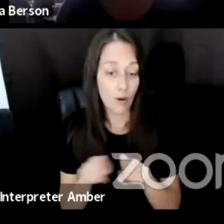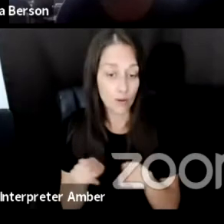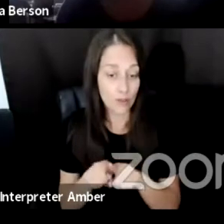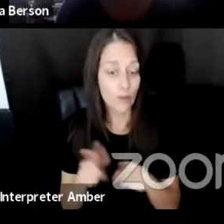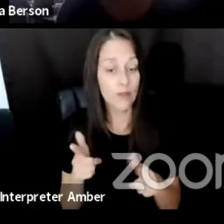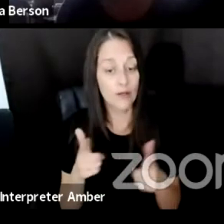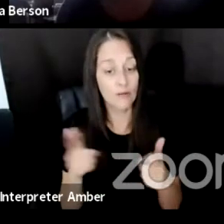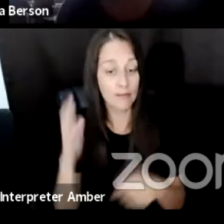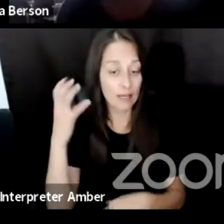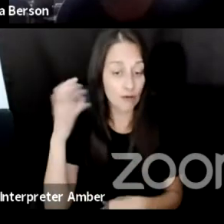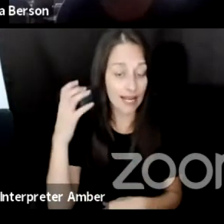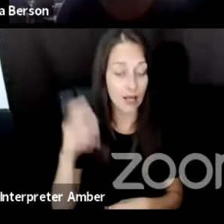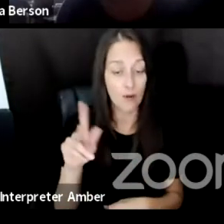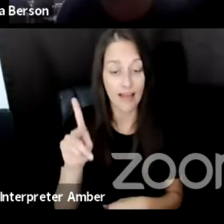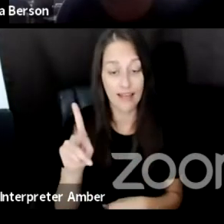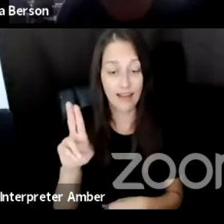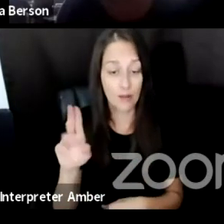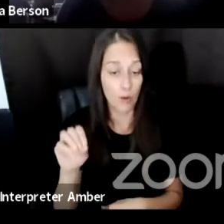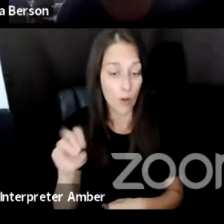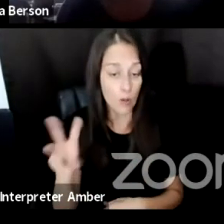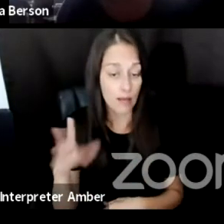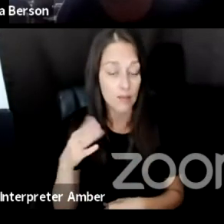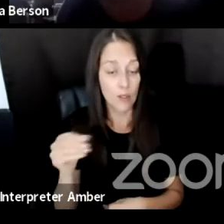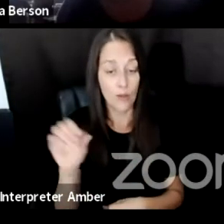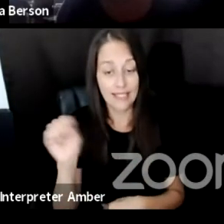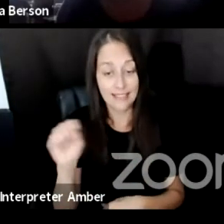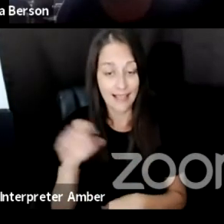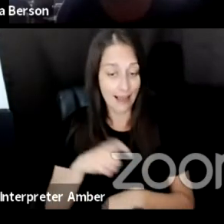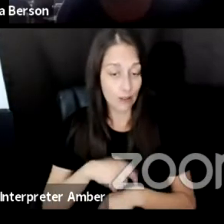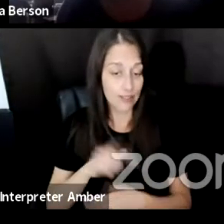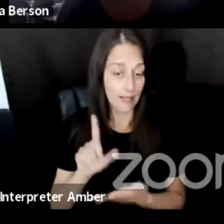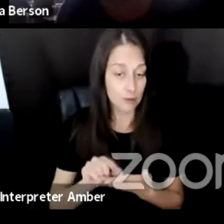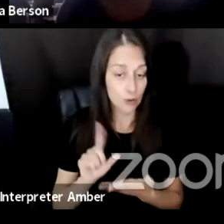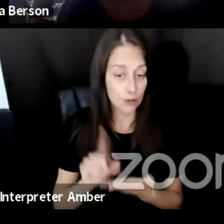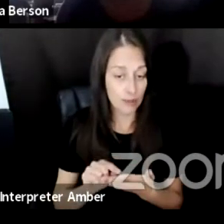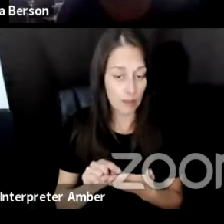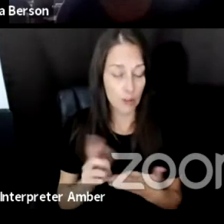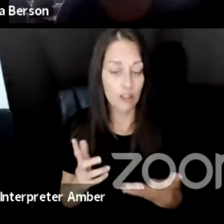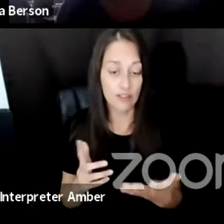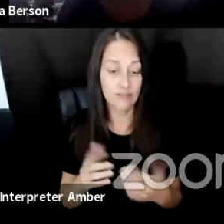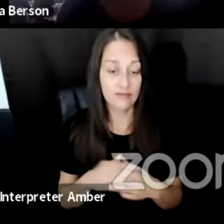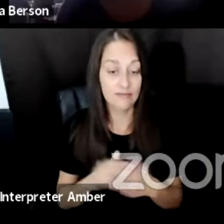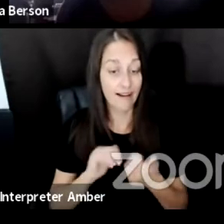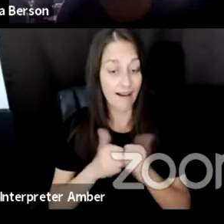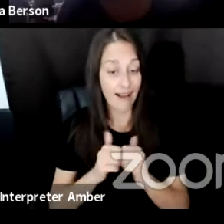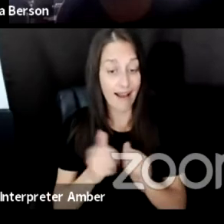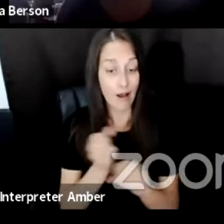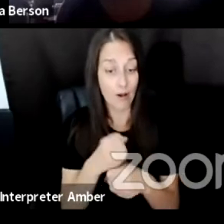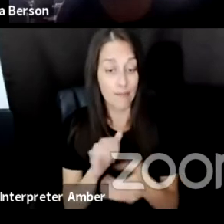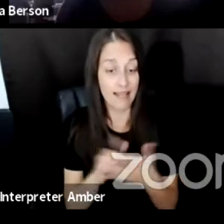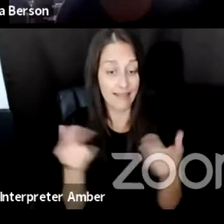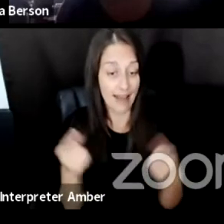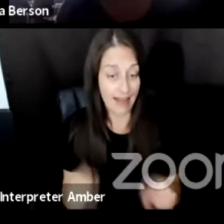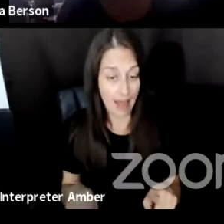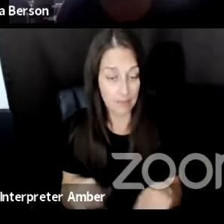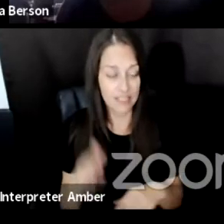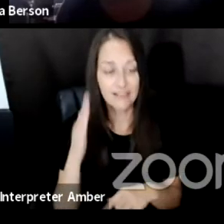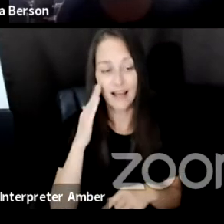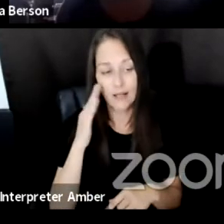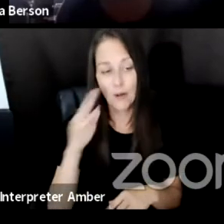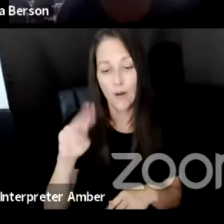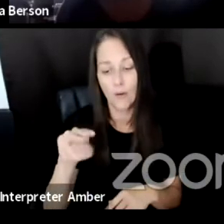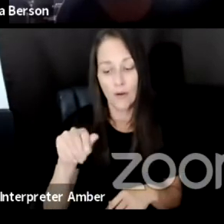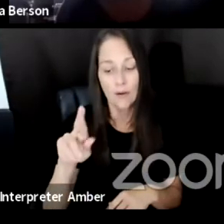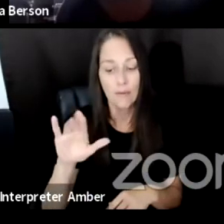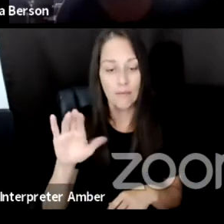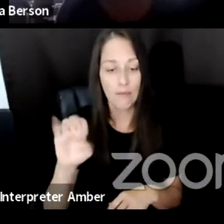Times, finding ways to make that feasible. You know, I think sometimes, obviously, you know, Misha and Marcy can speak to this at much greater depth,